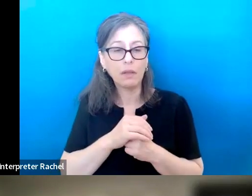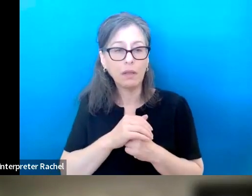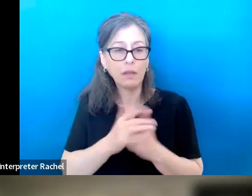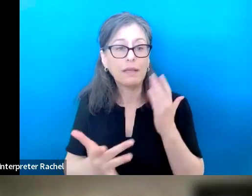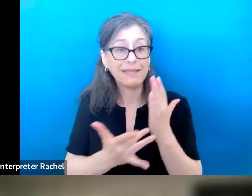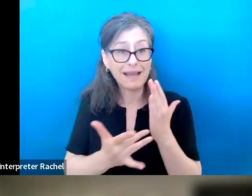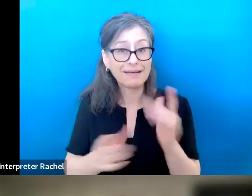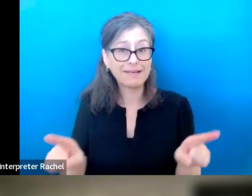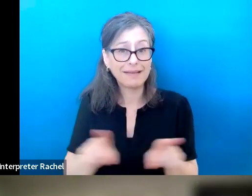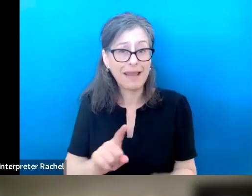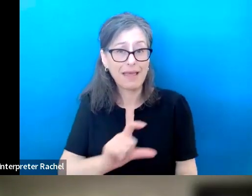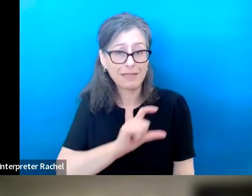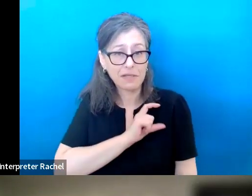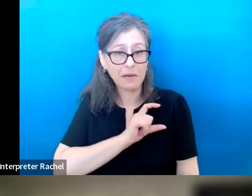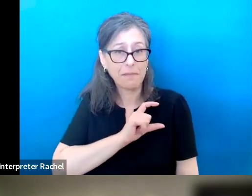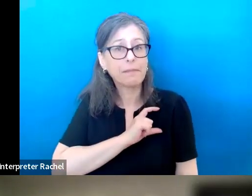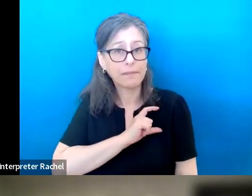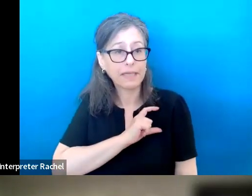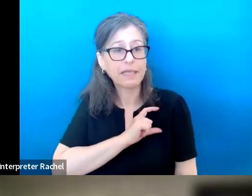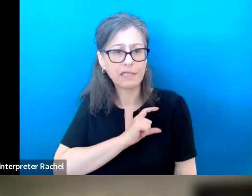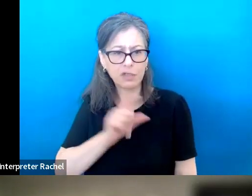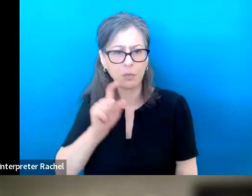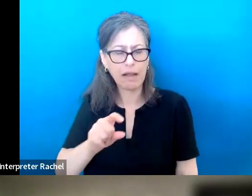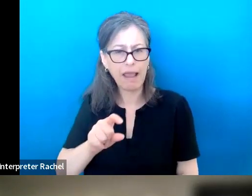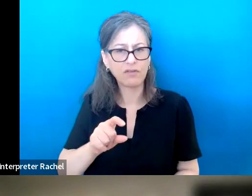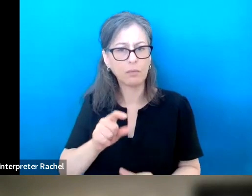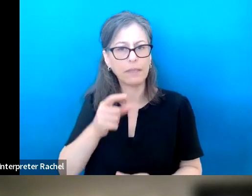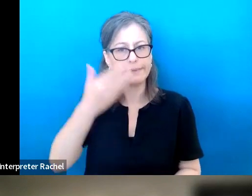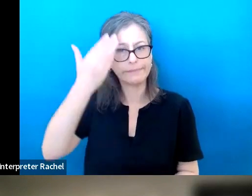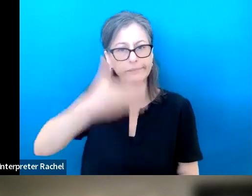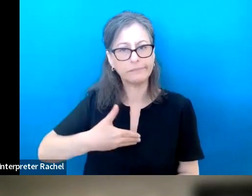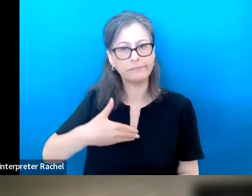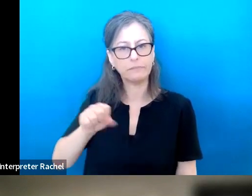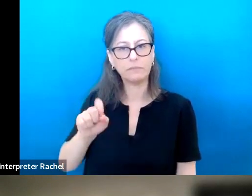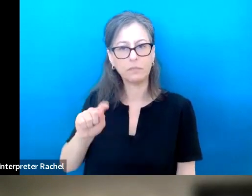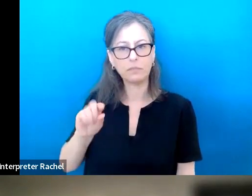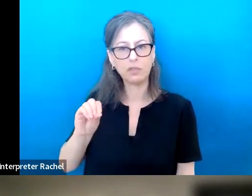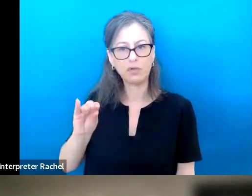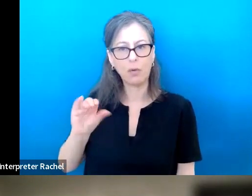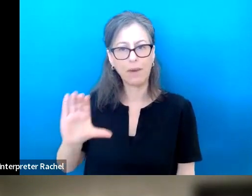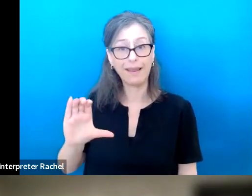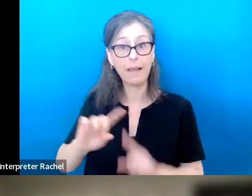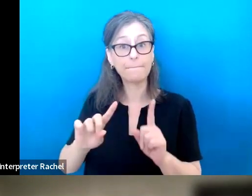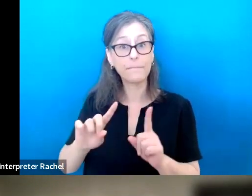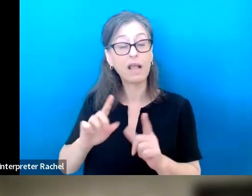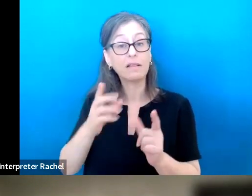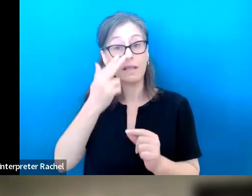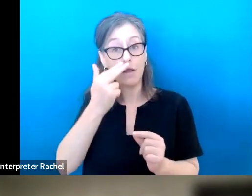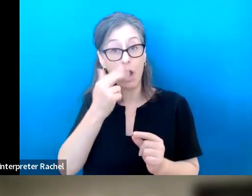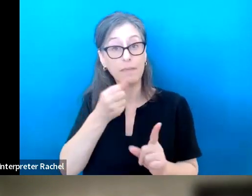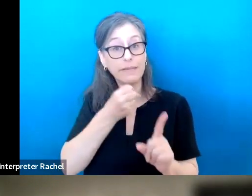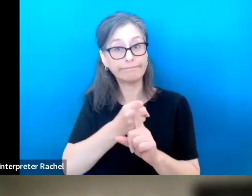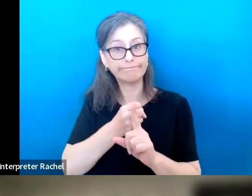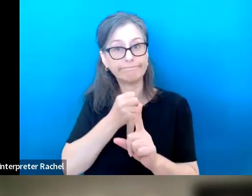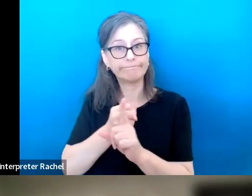as a police officer, you would have to be very stoic, but yet the comedic beats and how you were able to give